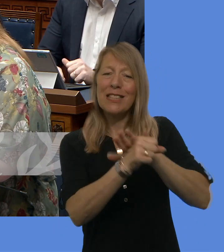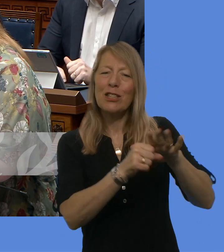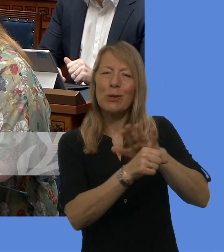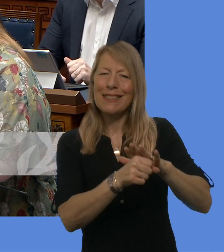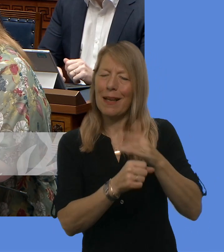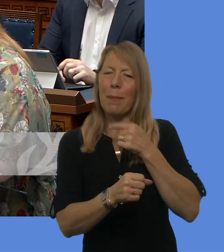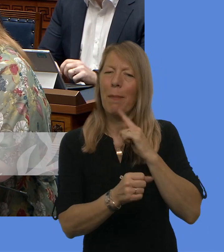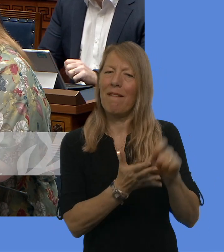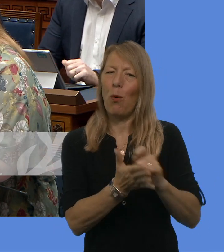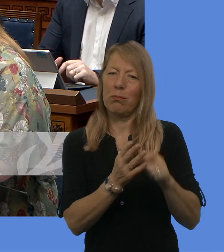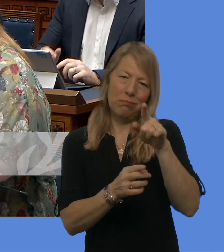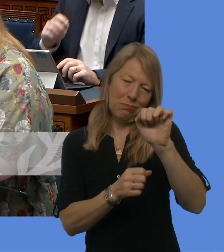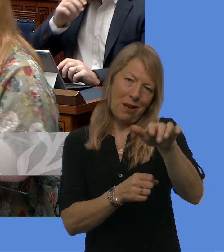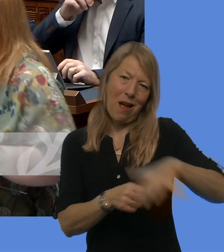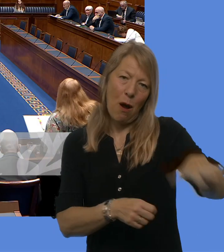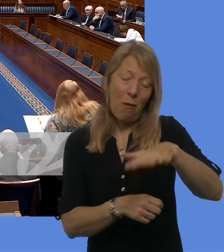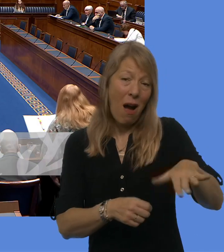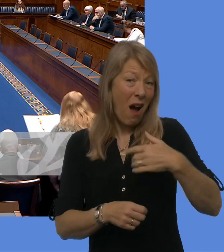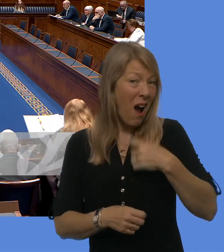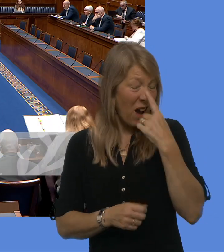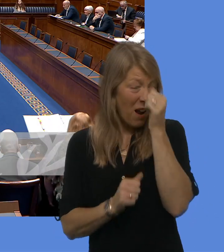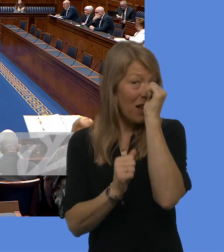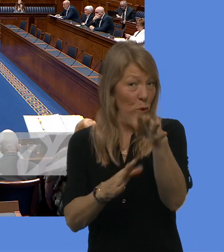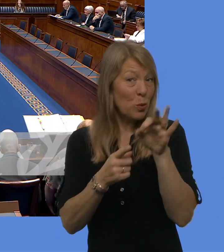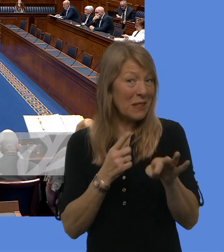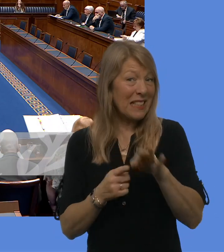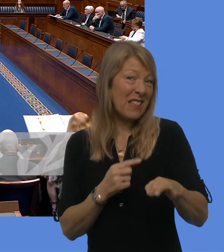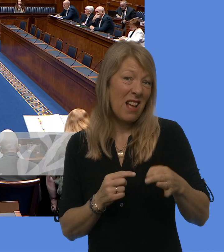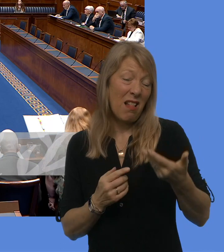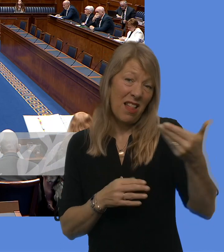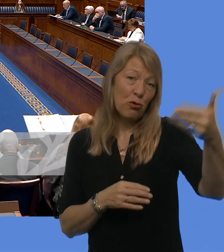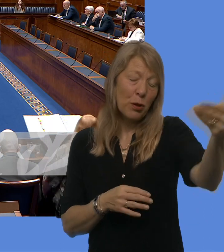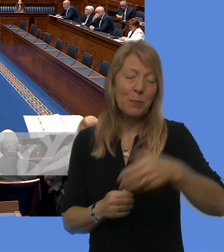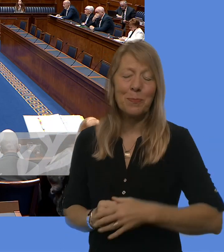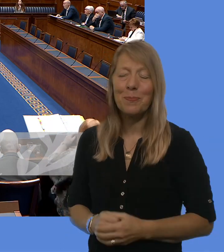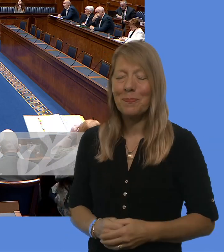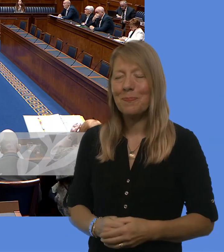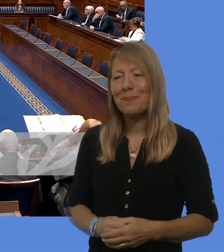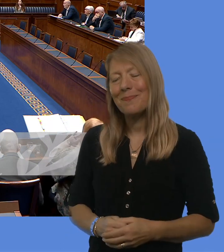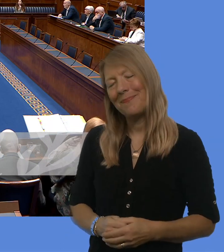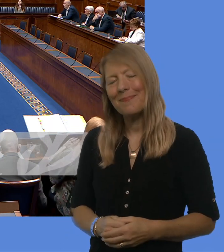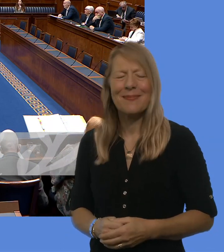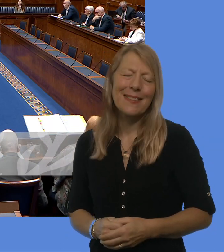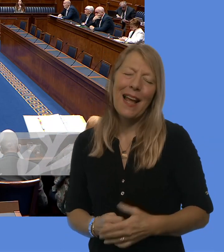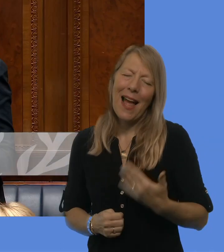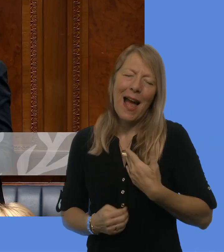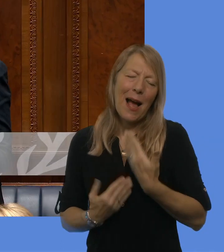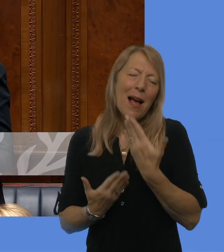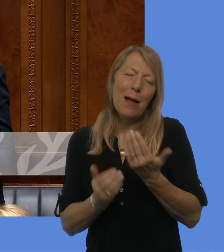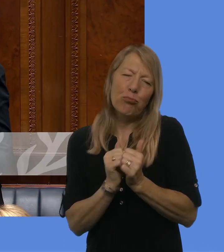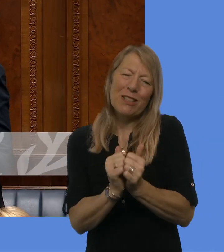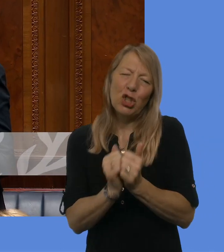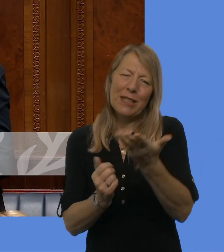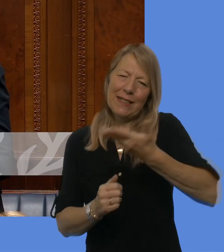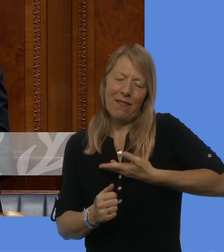organisations we're funding on those issues. Mr. DeLargy. Yeah, I would definitely appreciate that, thank you. And could you also